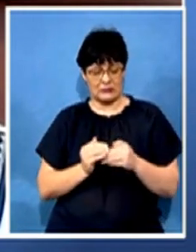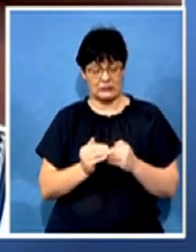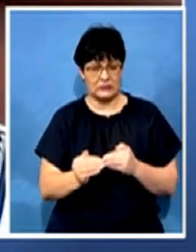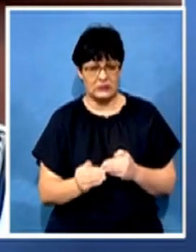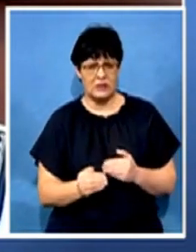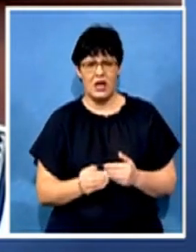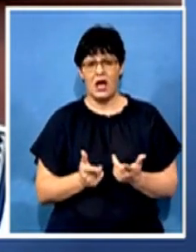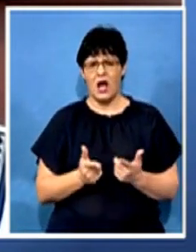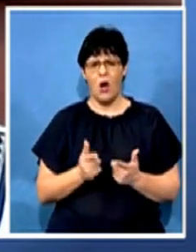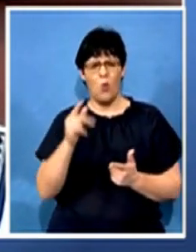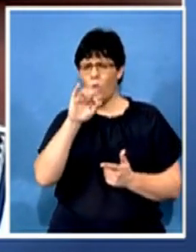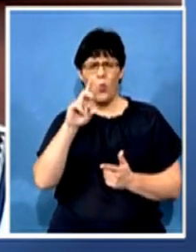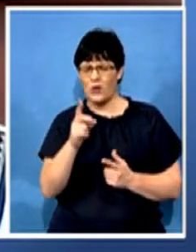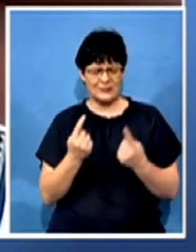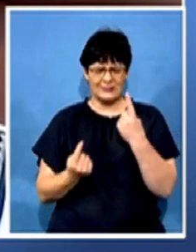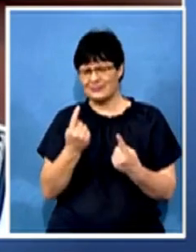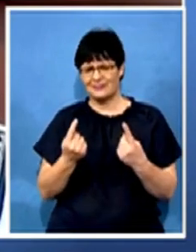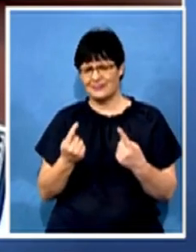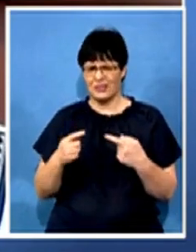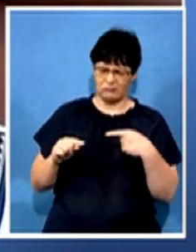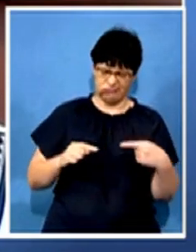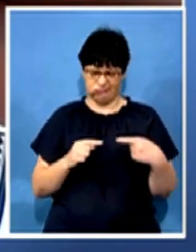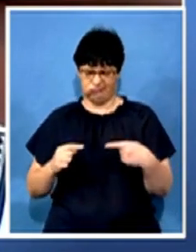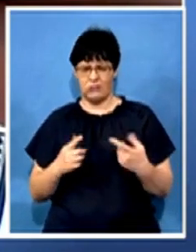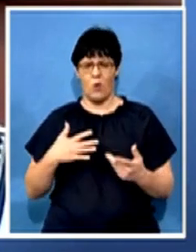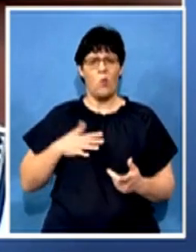parties want so badly?